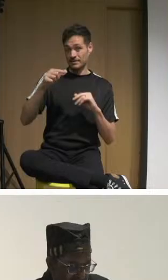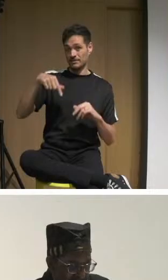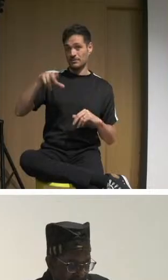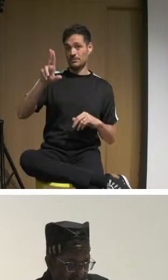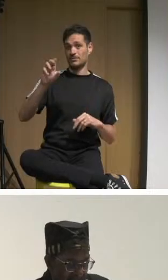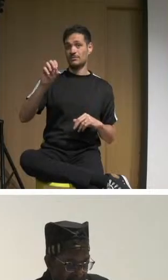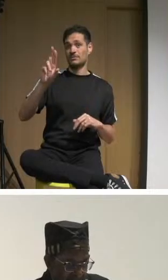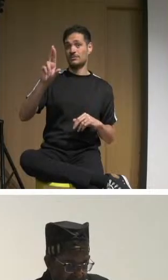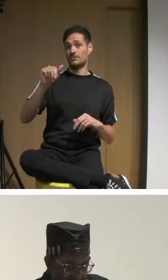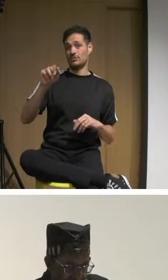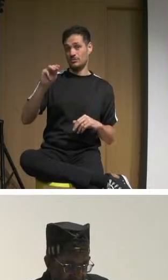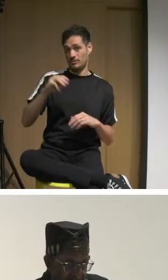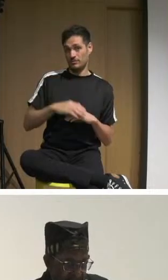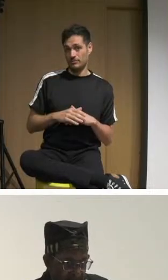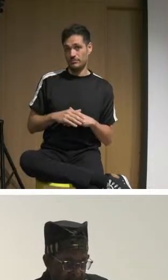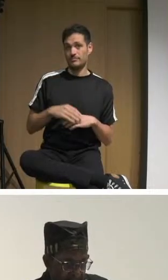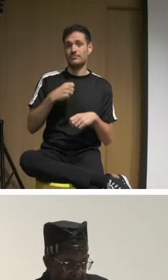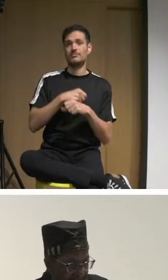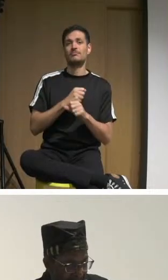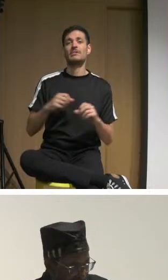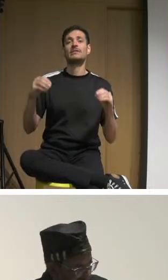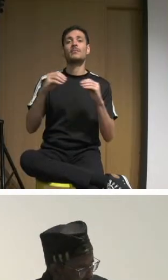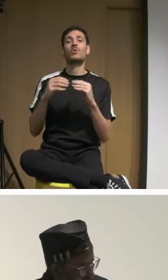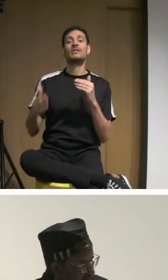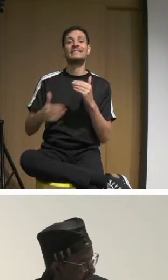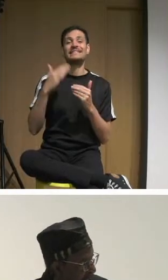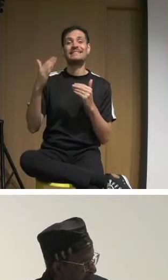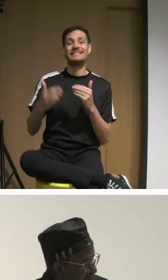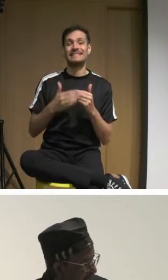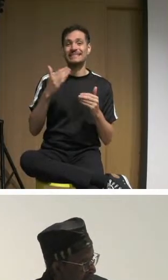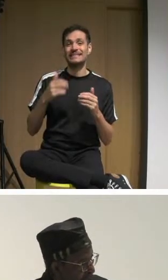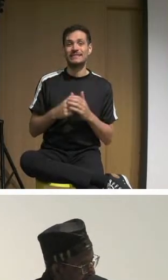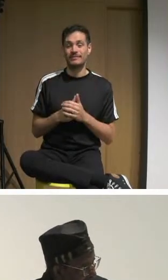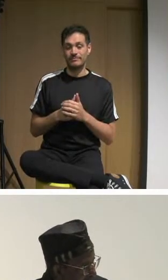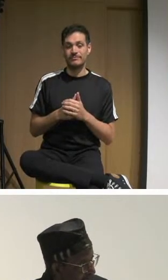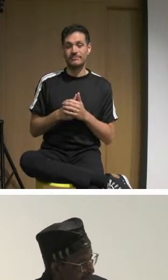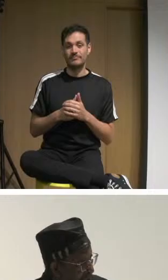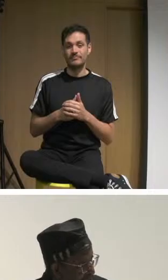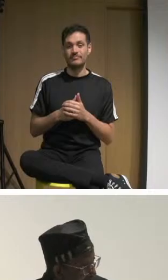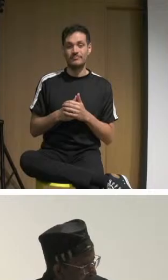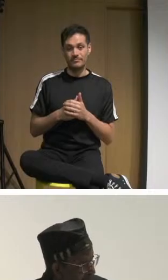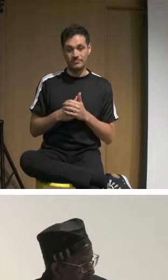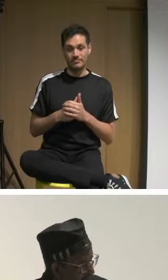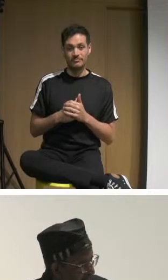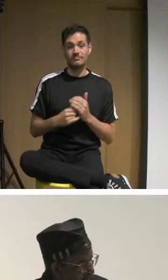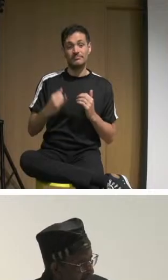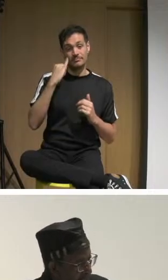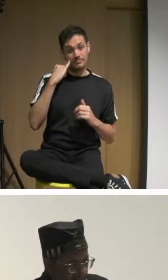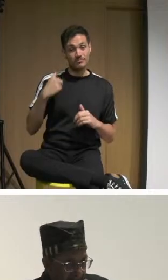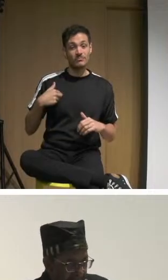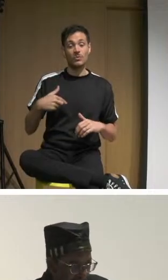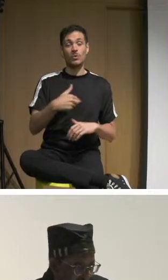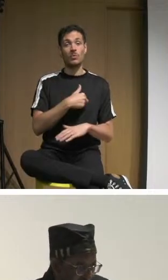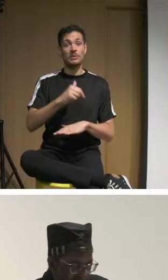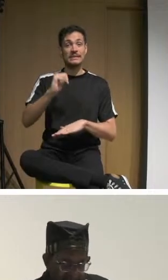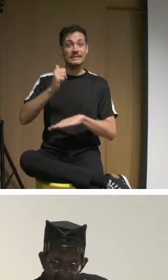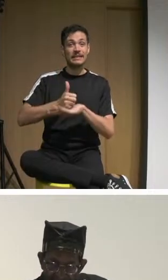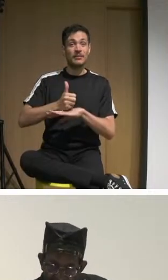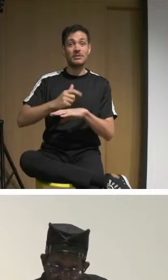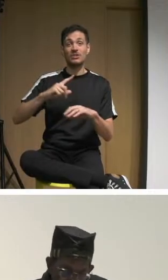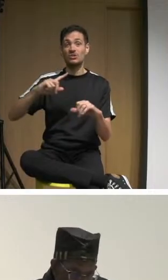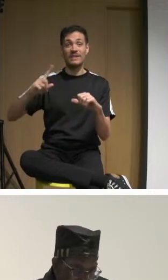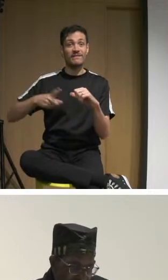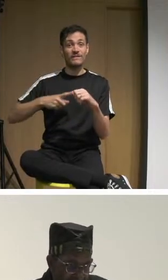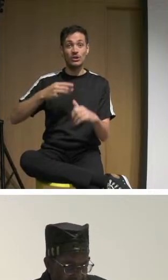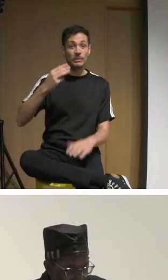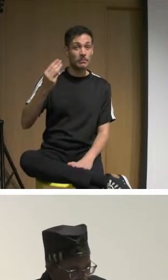much easier, and I think we discussed this earlier, at least I think I raised it and others, if we in fact establish the first Monday, the